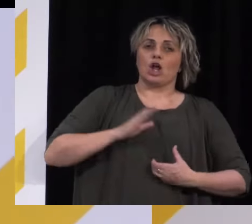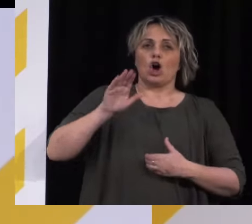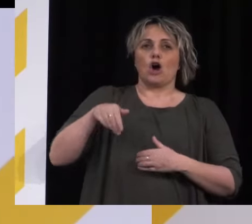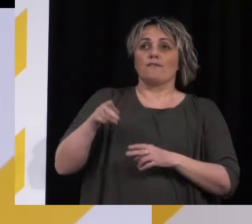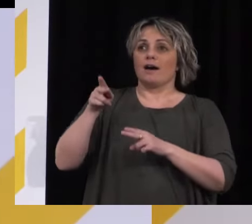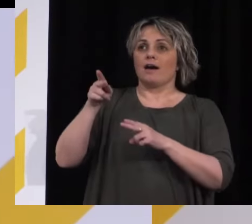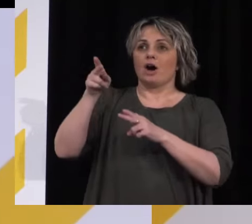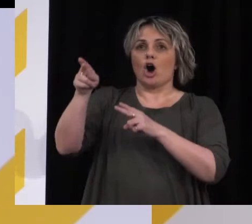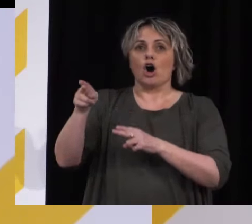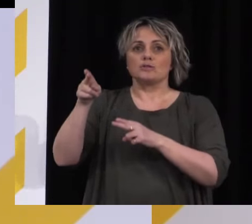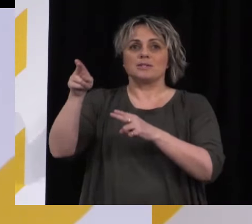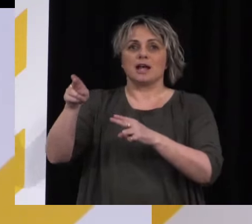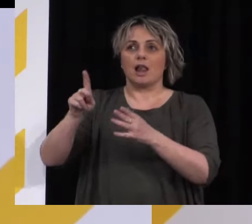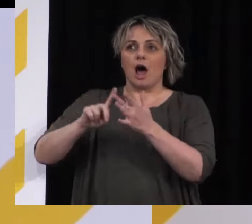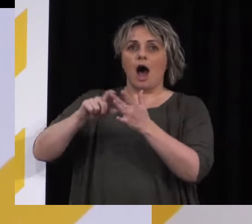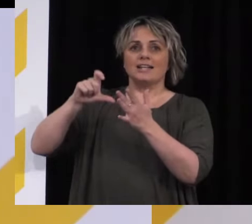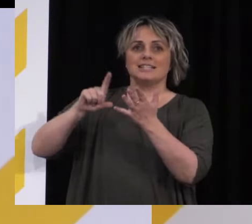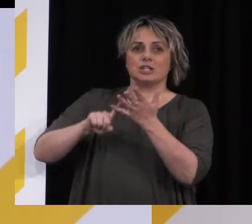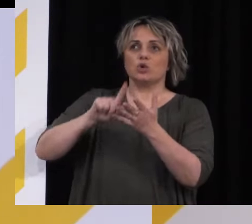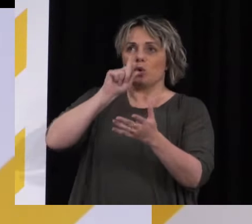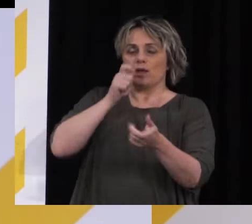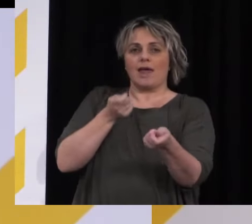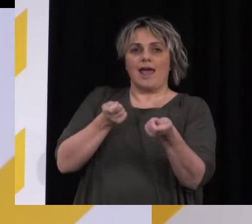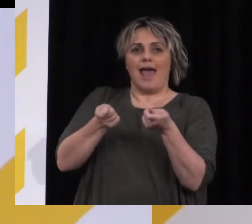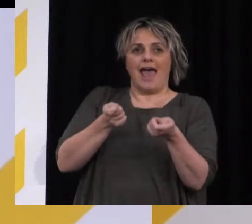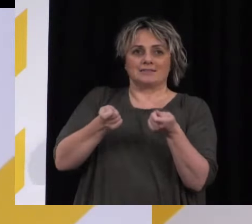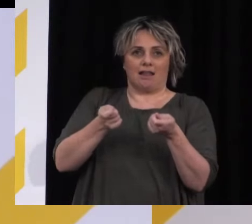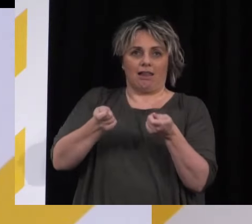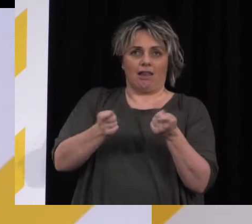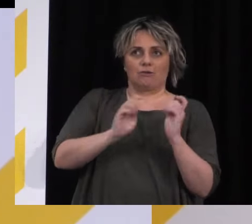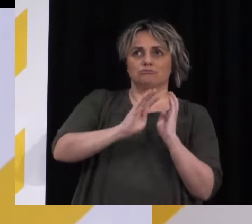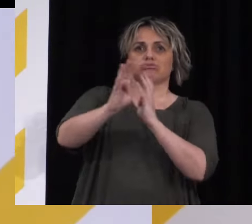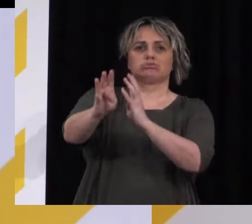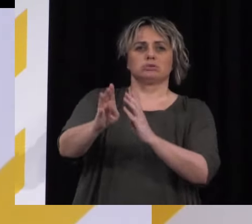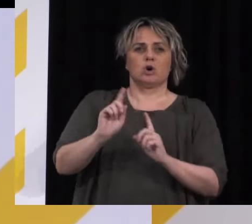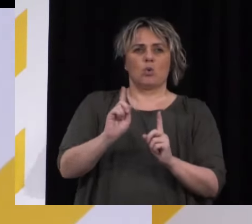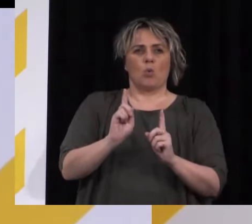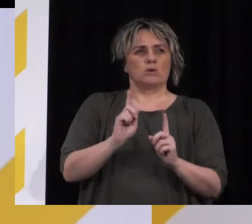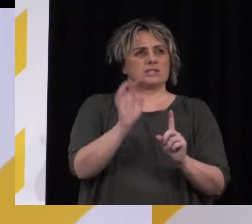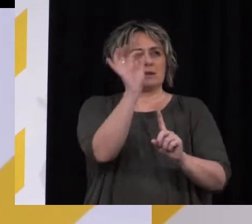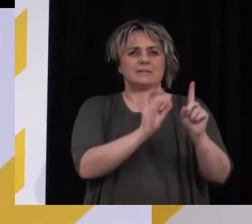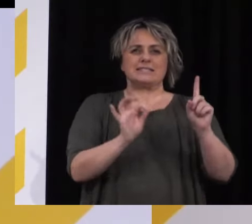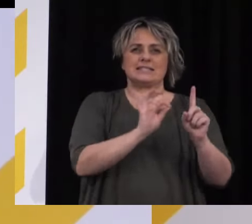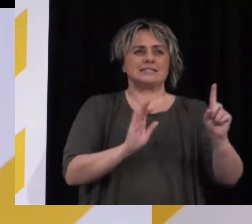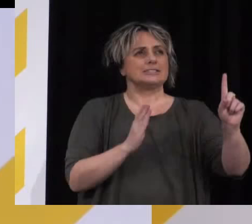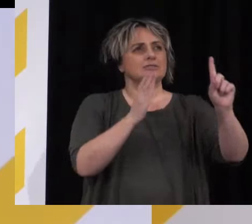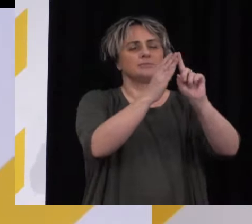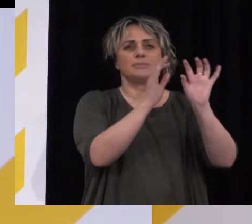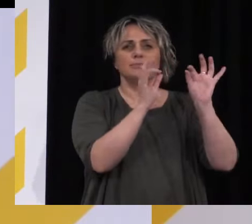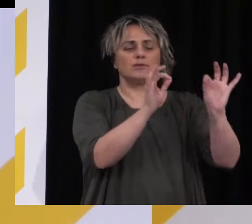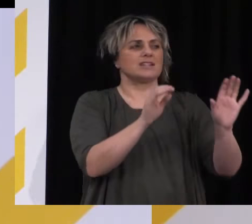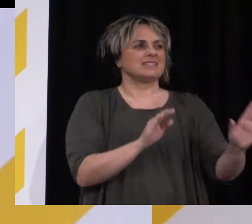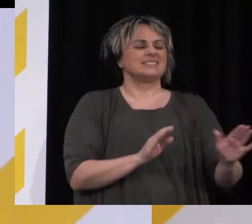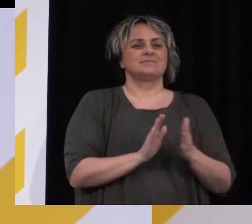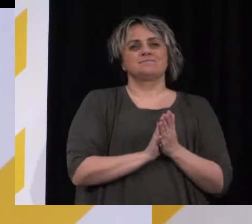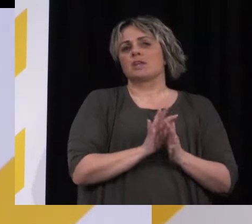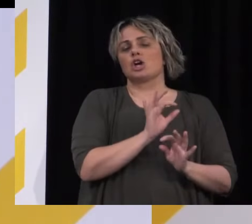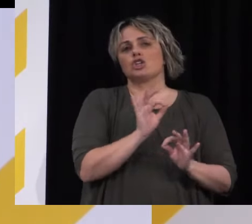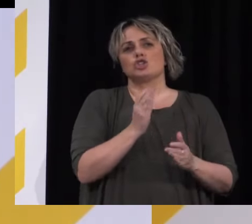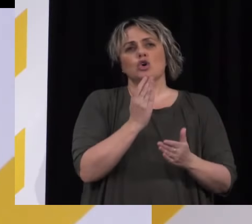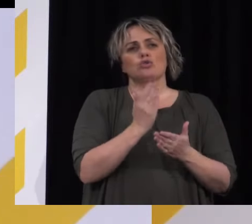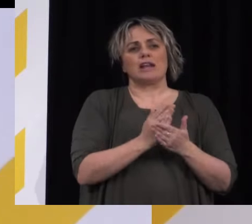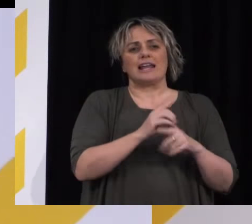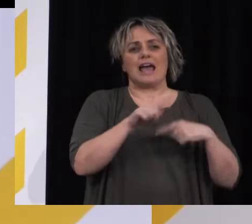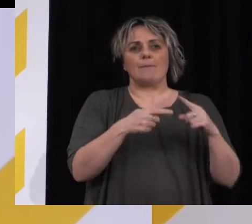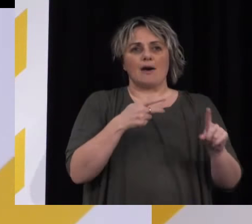handle any inevitable outbreaks? Once we open up. It's not so much the level of the vaccination